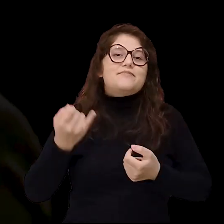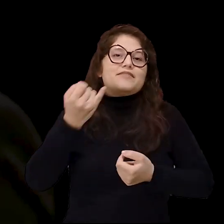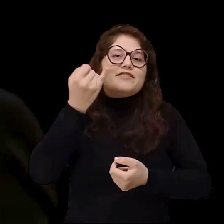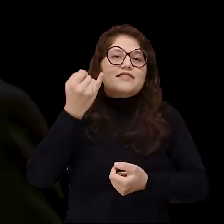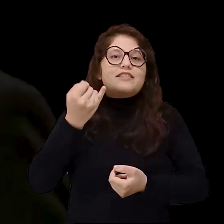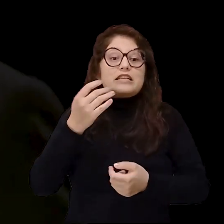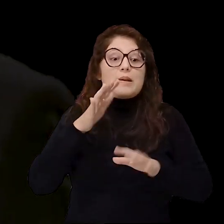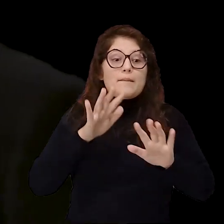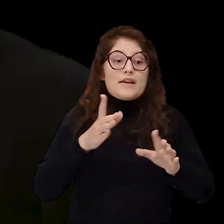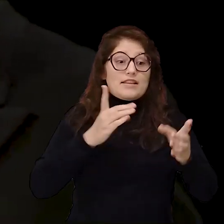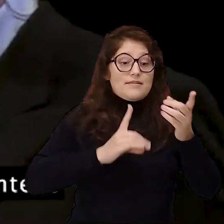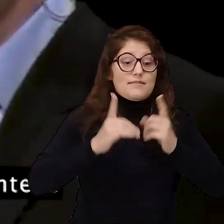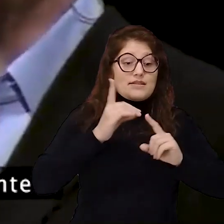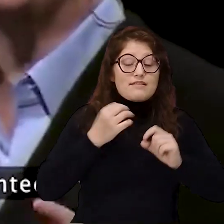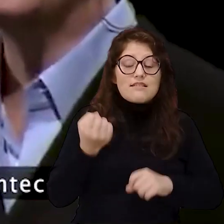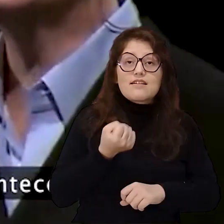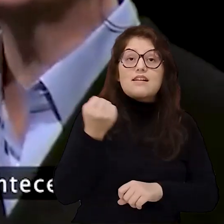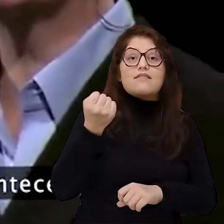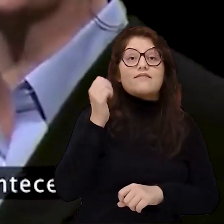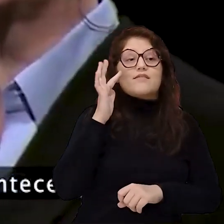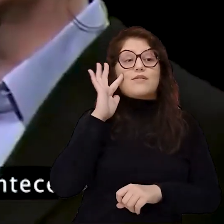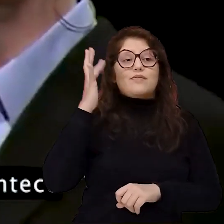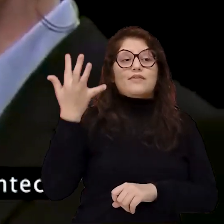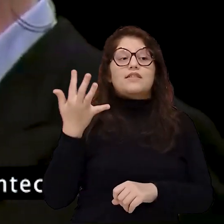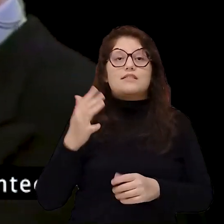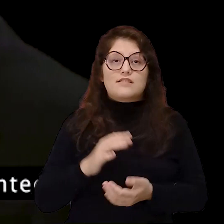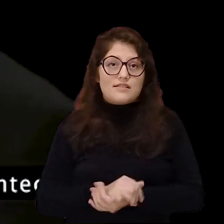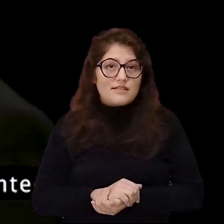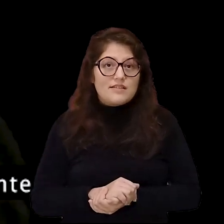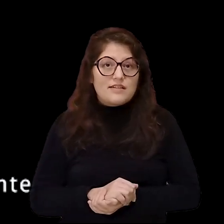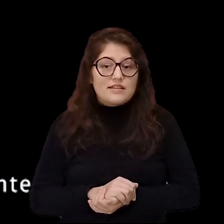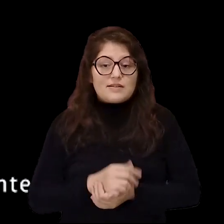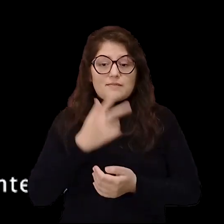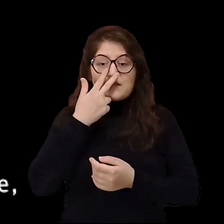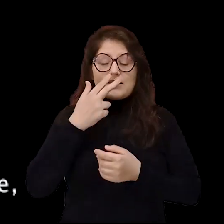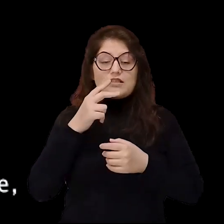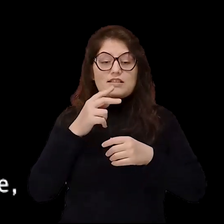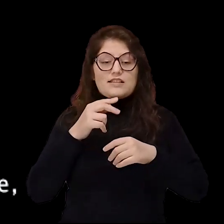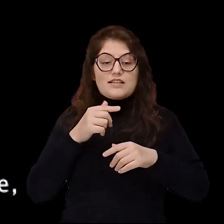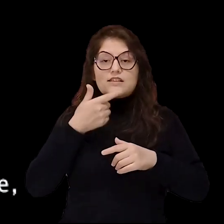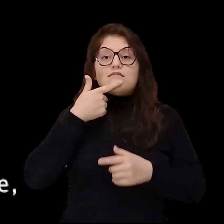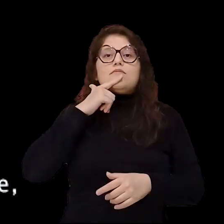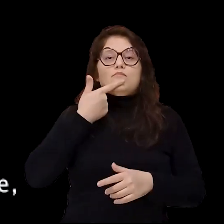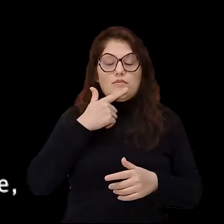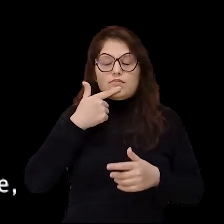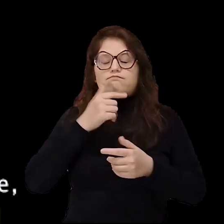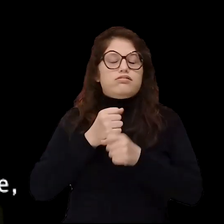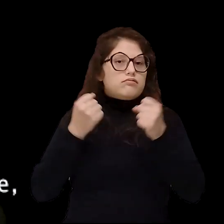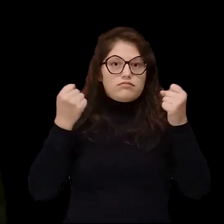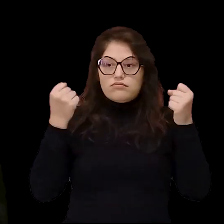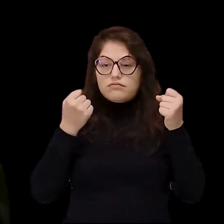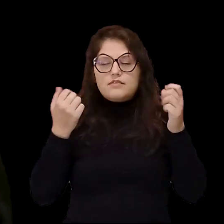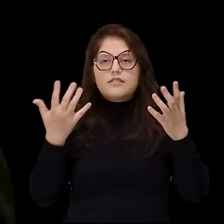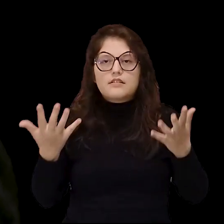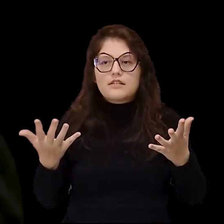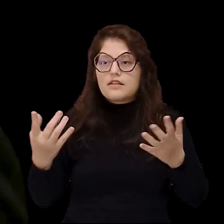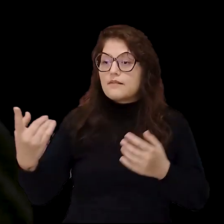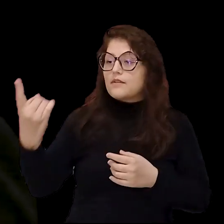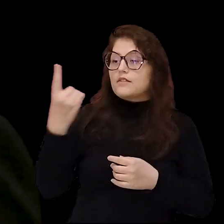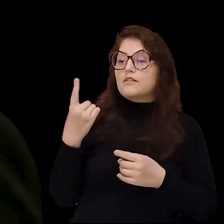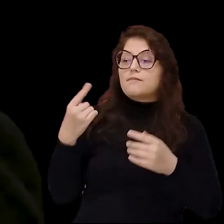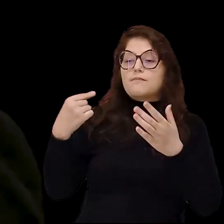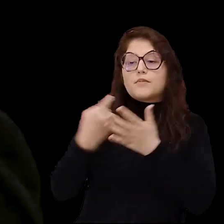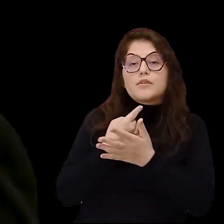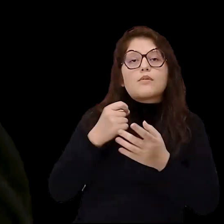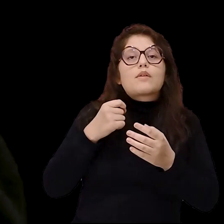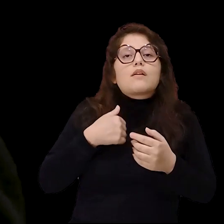that's incredibly valuable. And major depression is something that happens when that system gets broken. It's